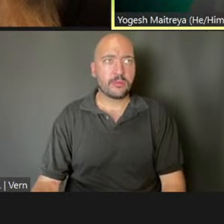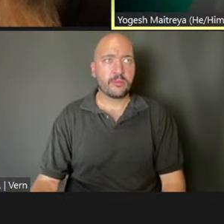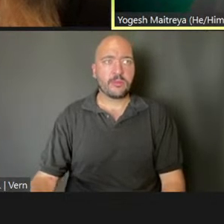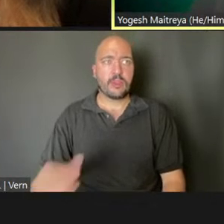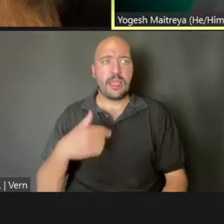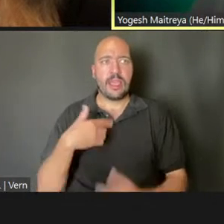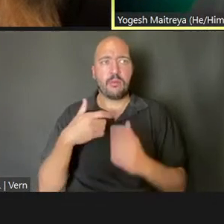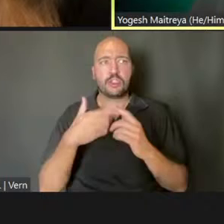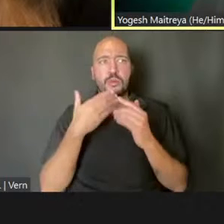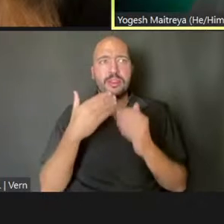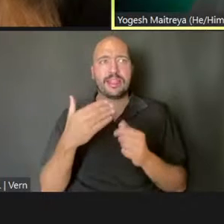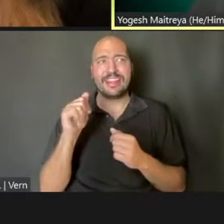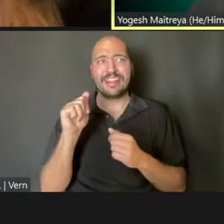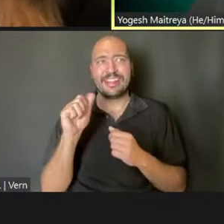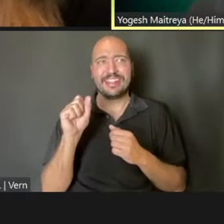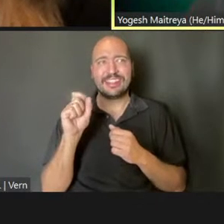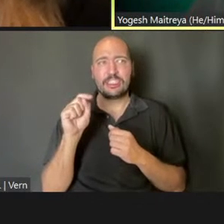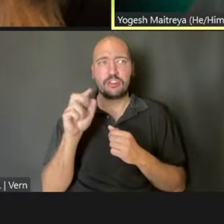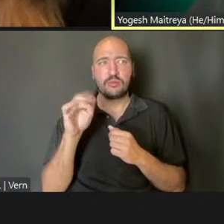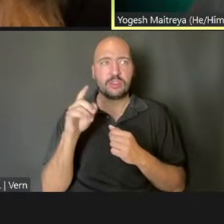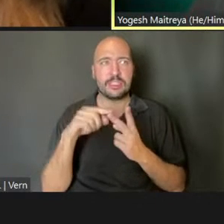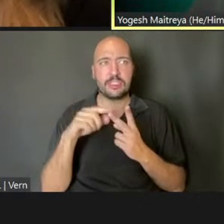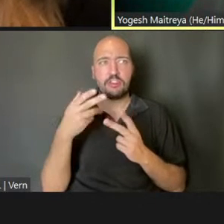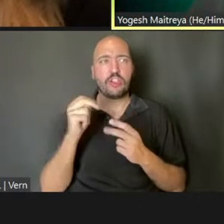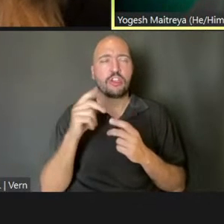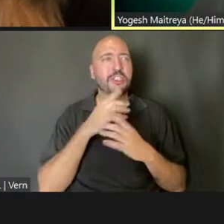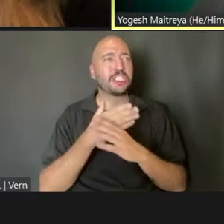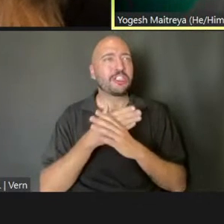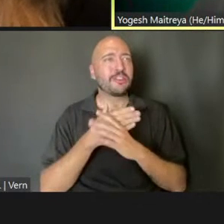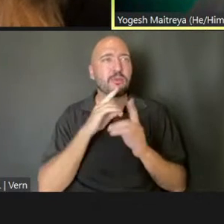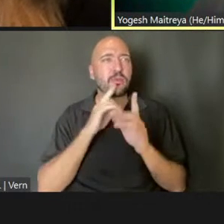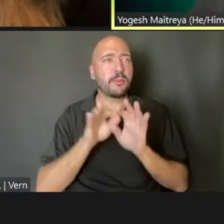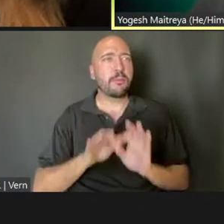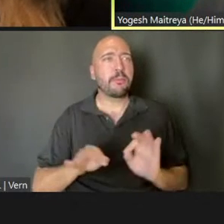sharing the very important